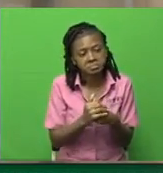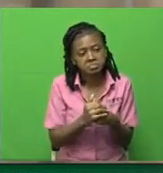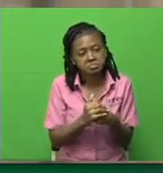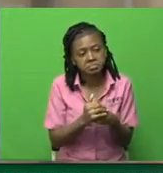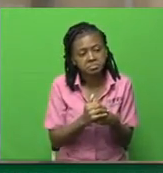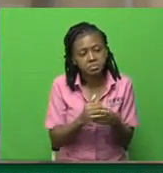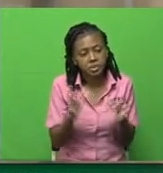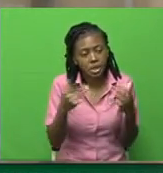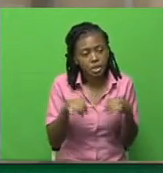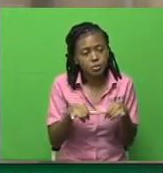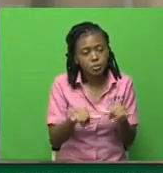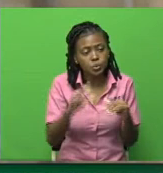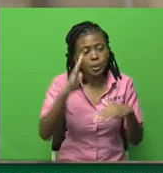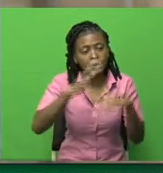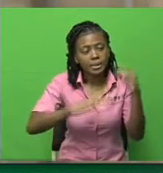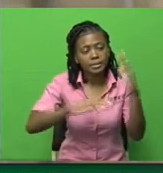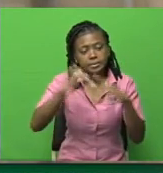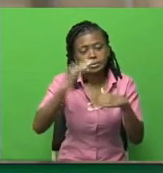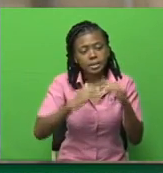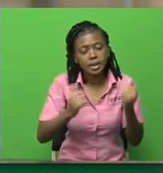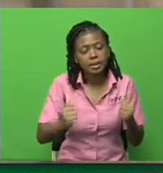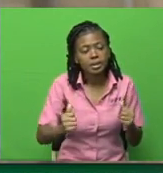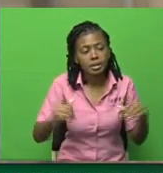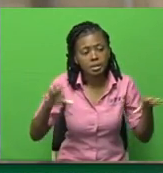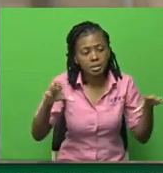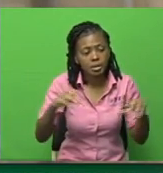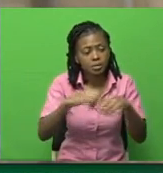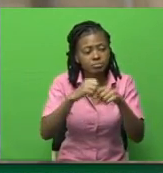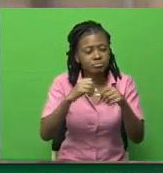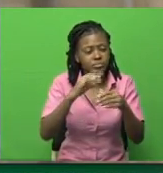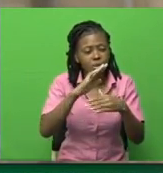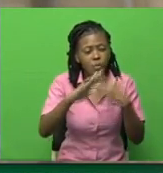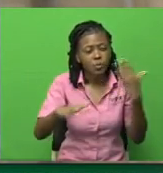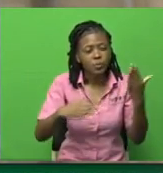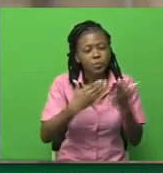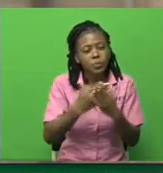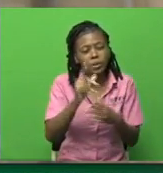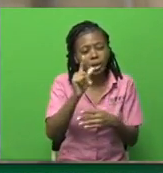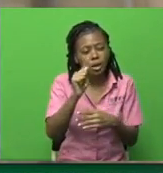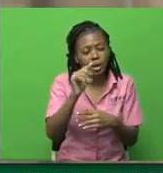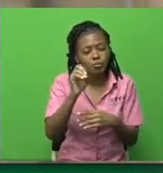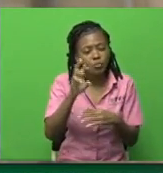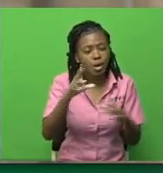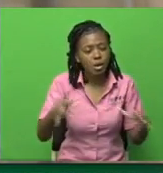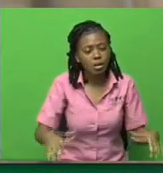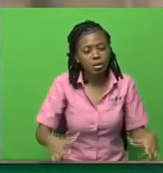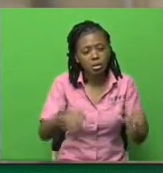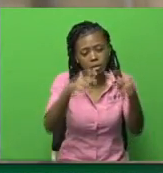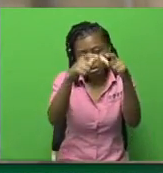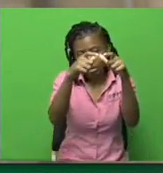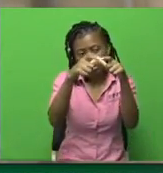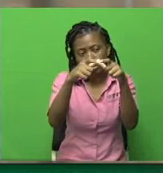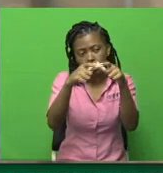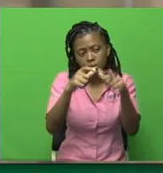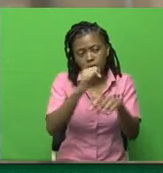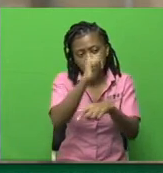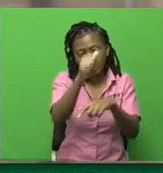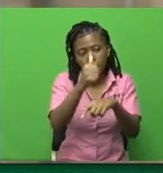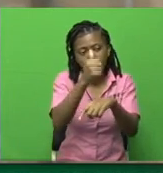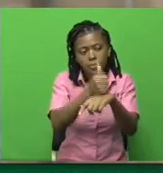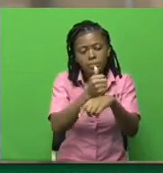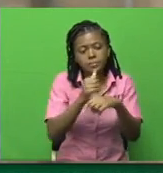progress and the towers have been all installed the second recommendation to develop an emergency